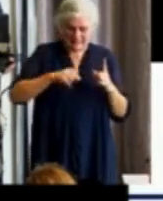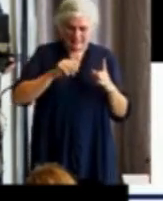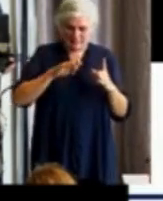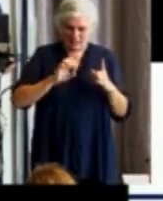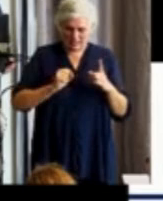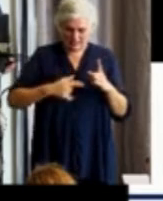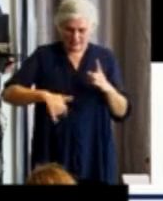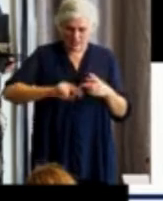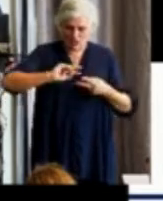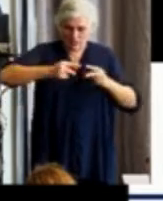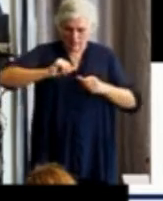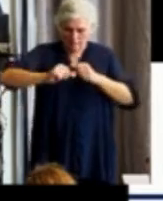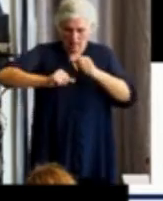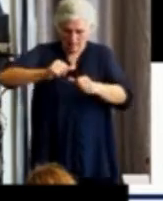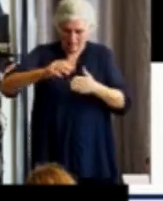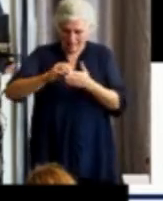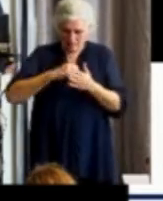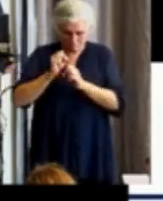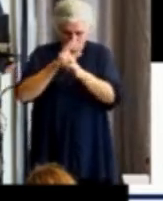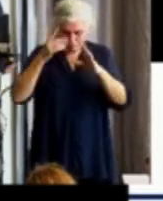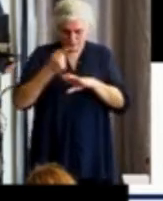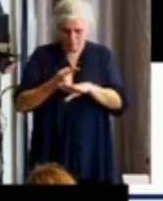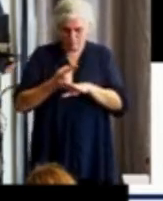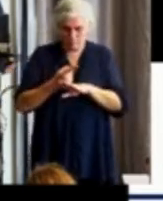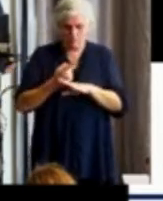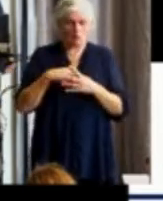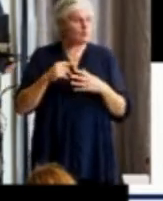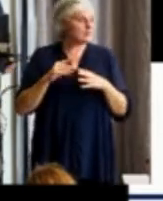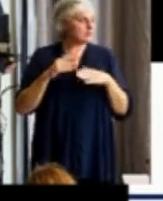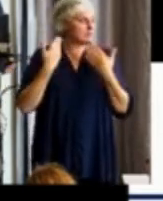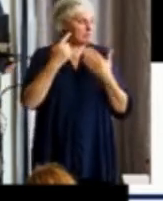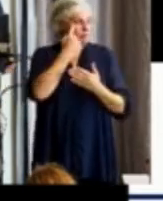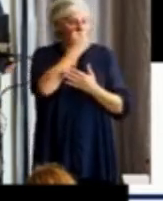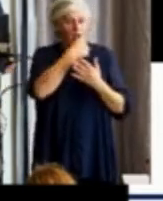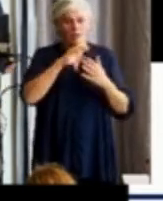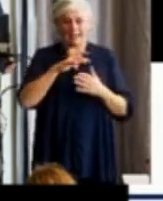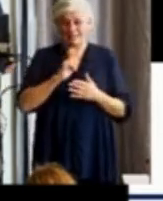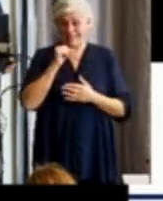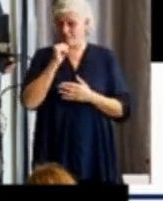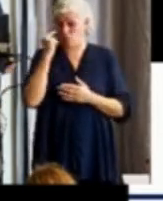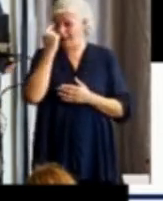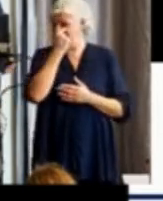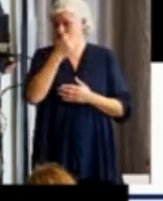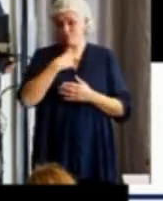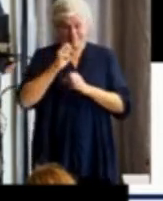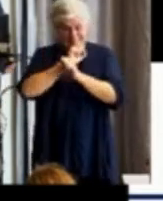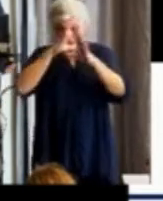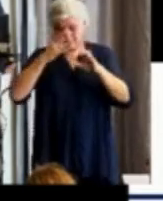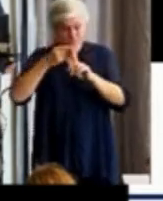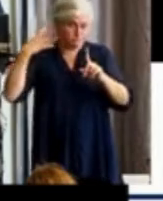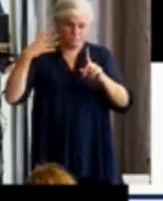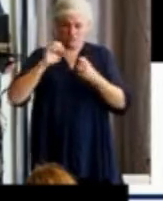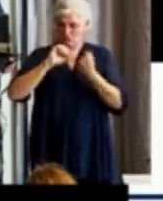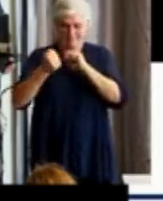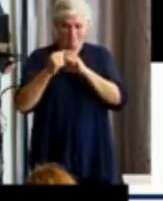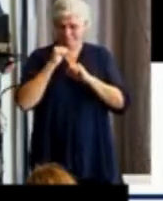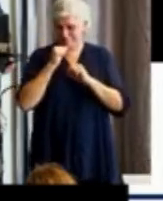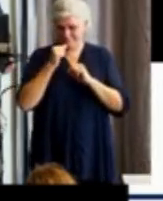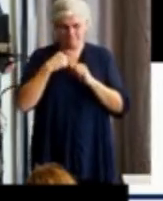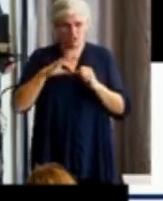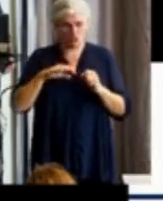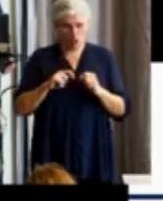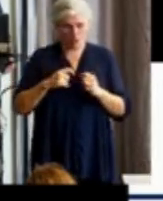particular genetic pathway that's being enriched in our cases. And we don't see evidence of a really significant shift within the